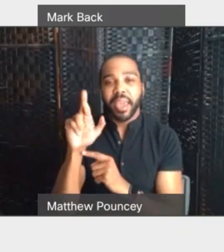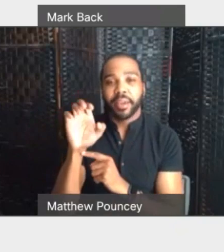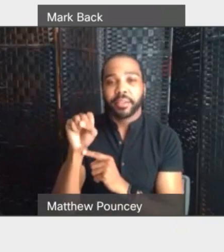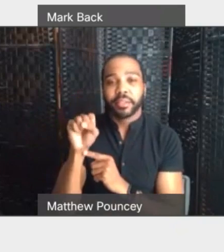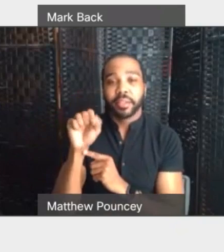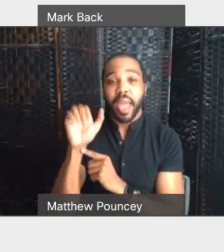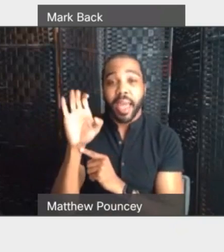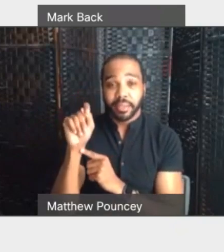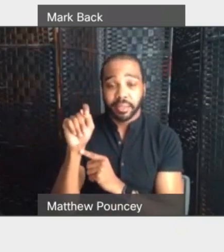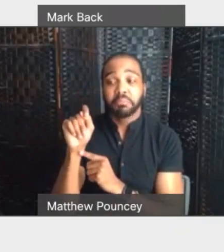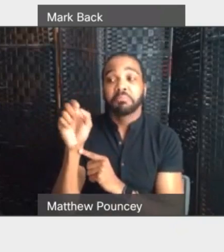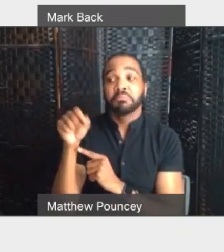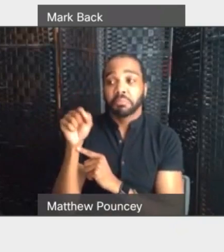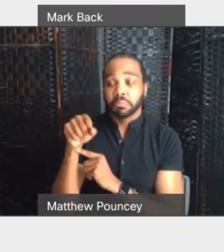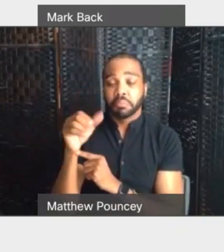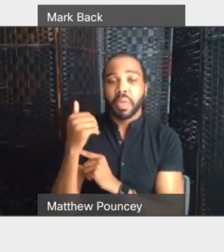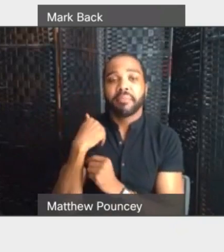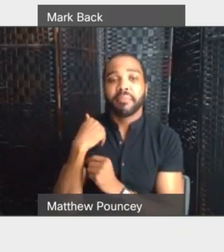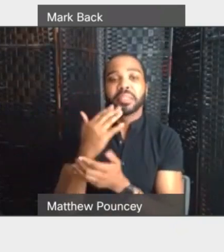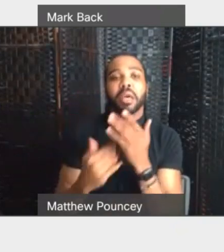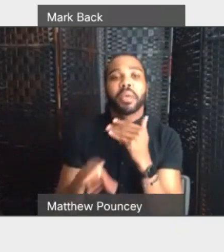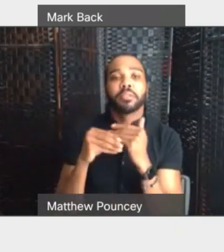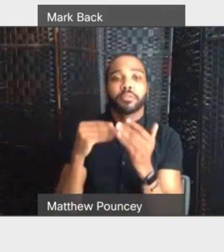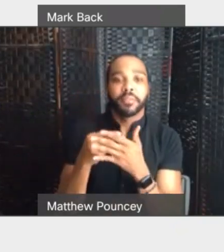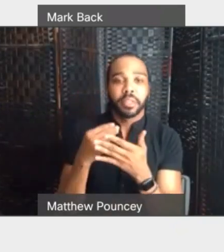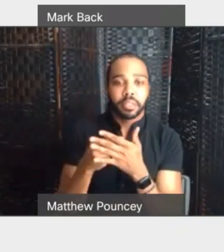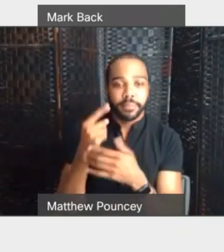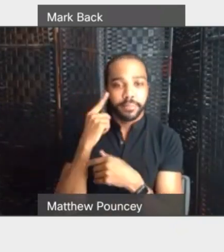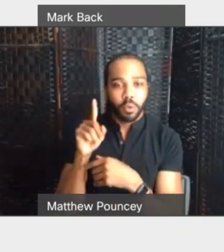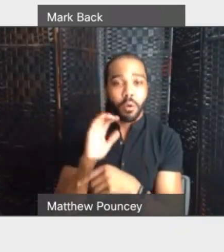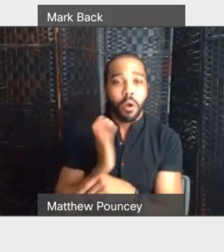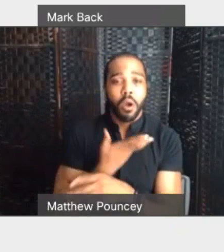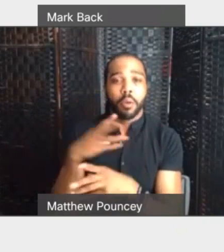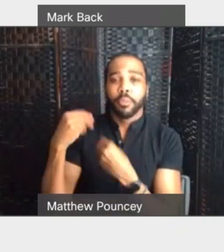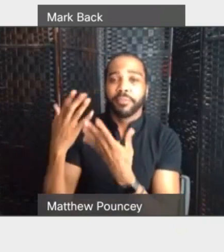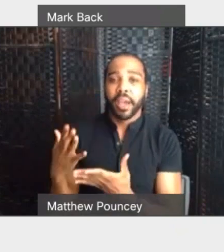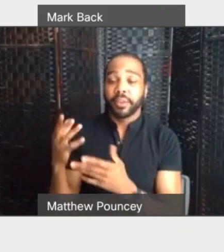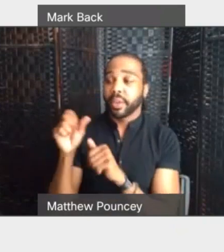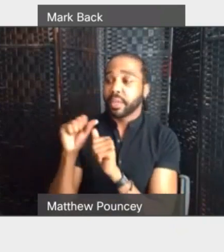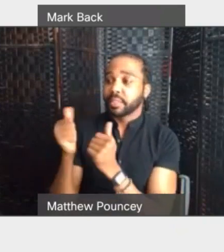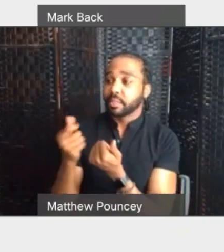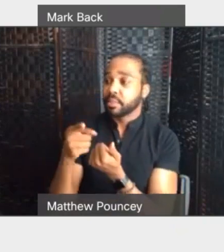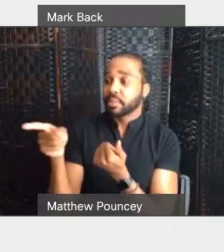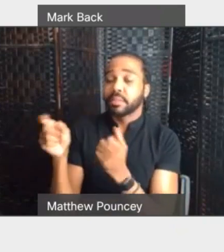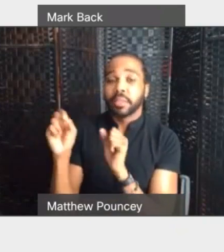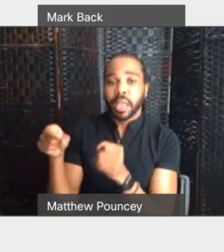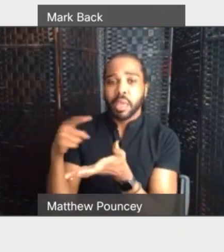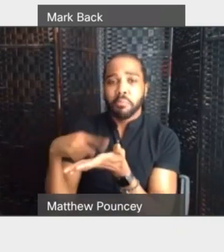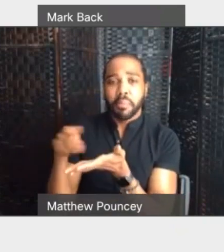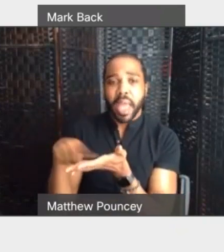provide funding for our provider agencies so that they can pay